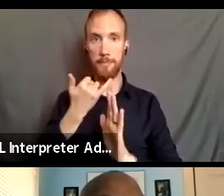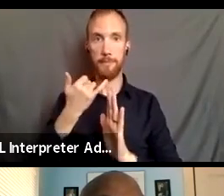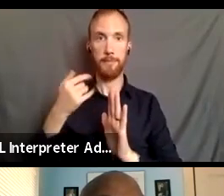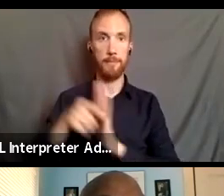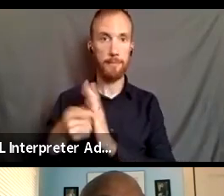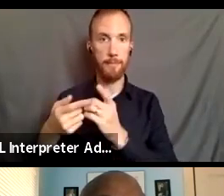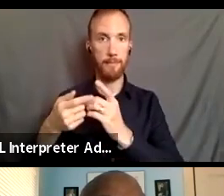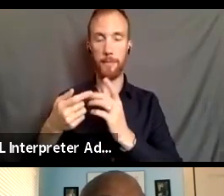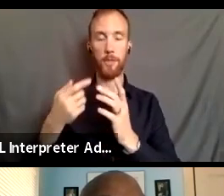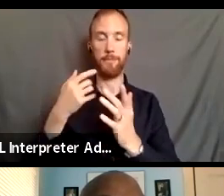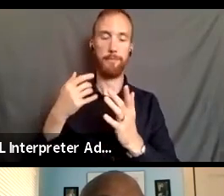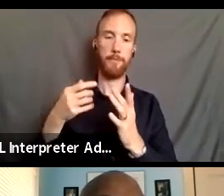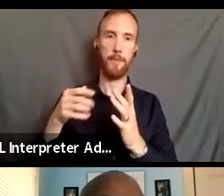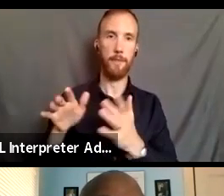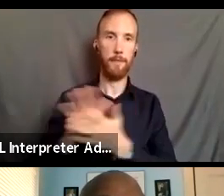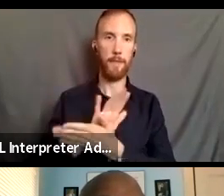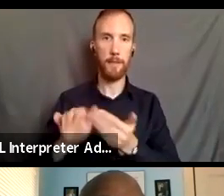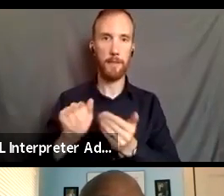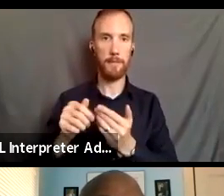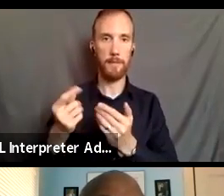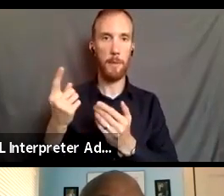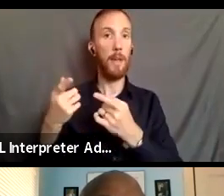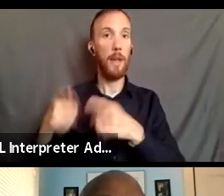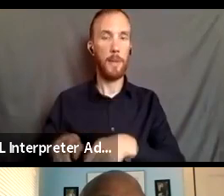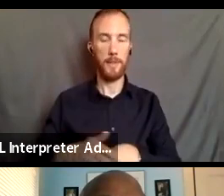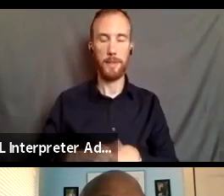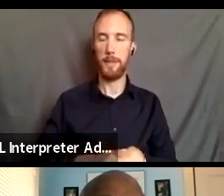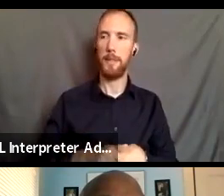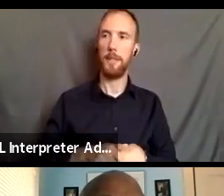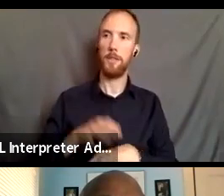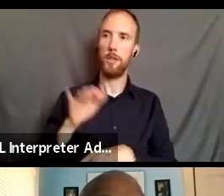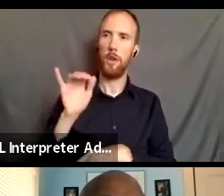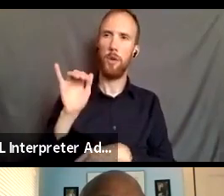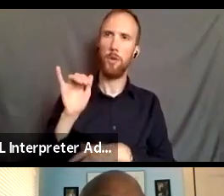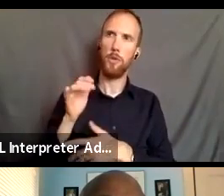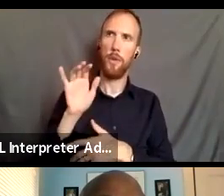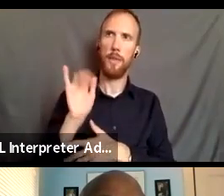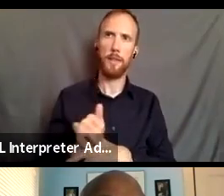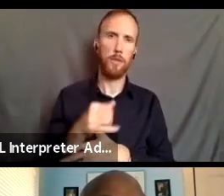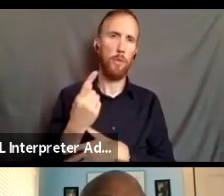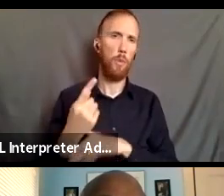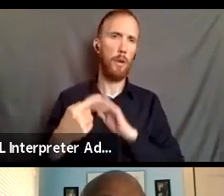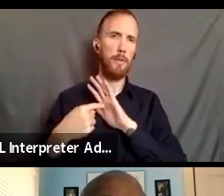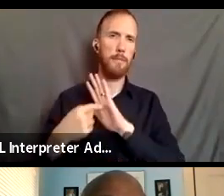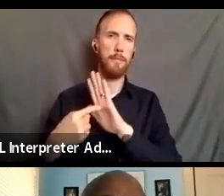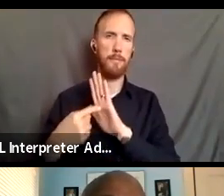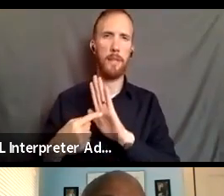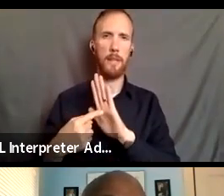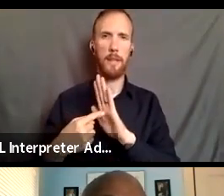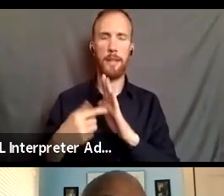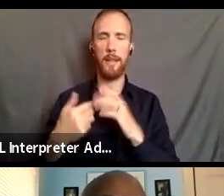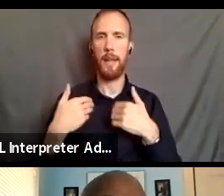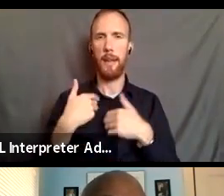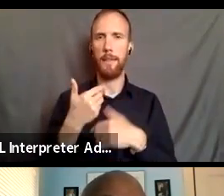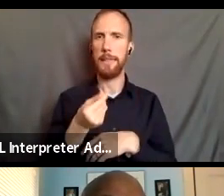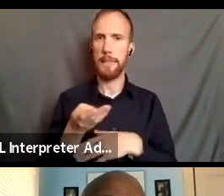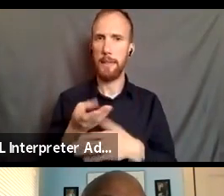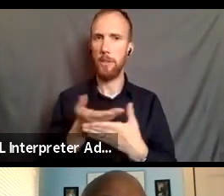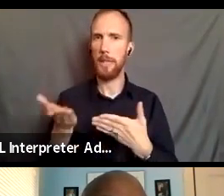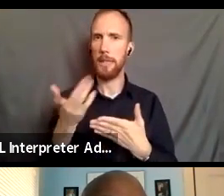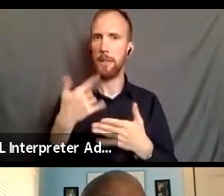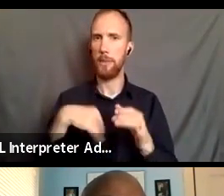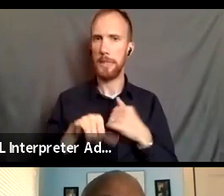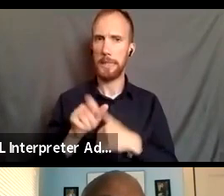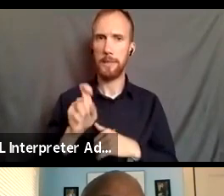actually much more in-depth than that um but that's just one of the ways at that school there's several things that we have still have to work